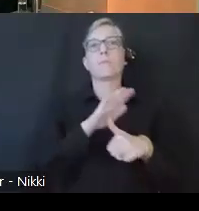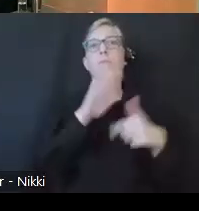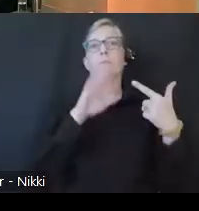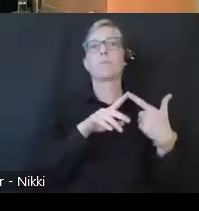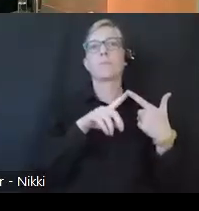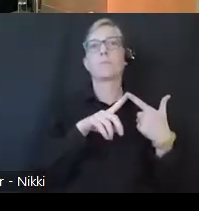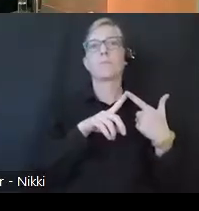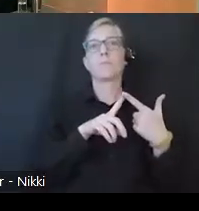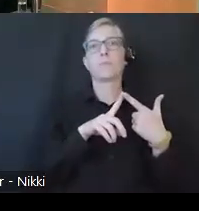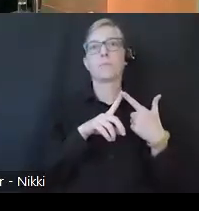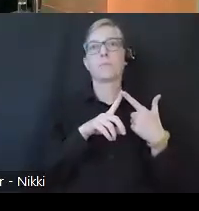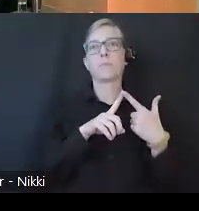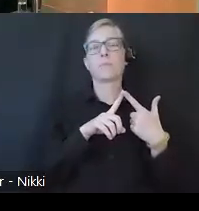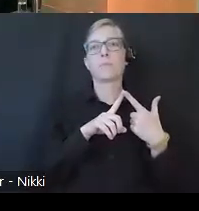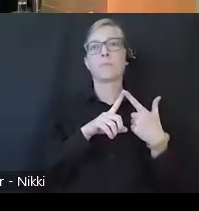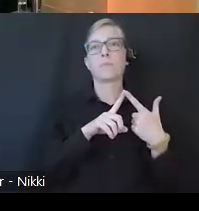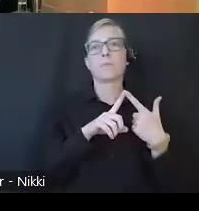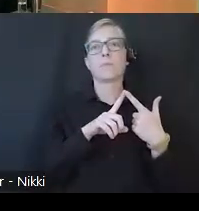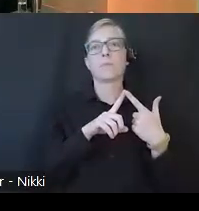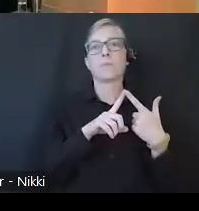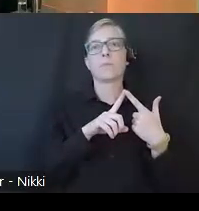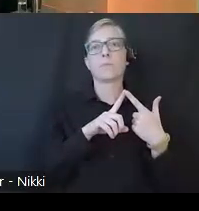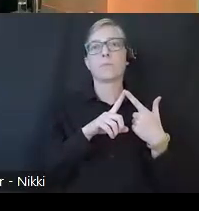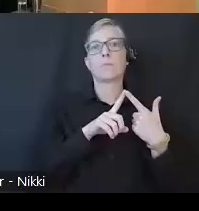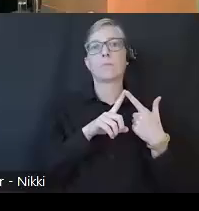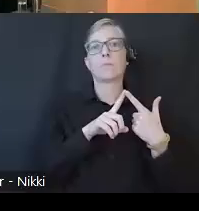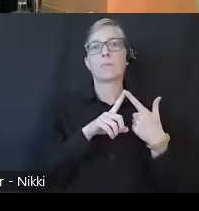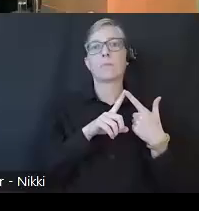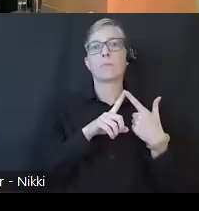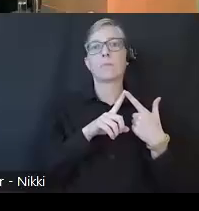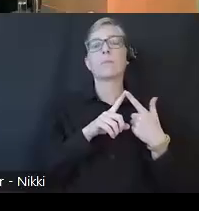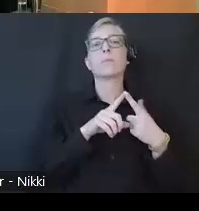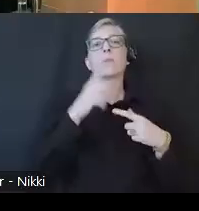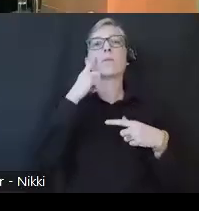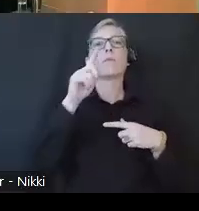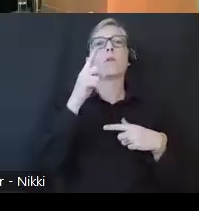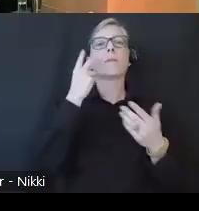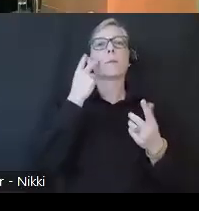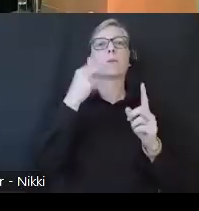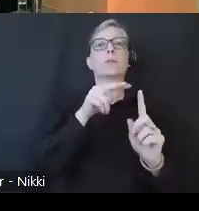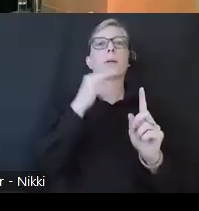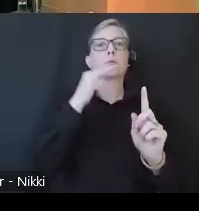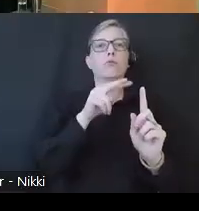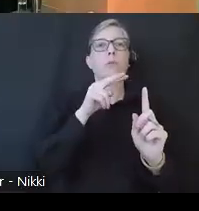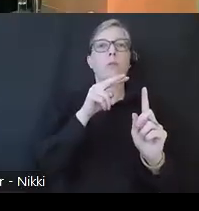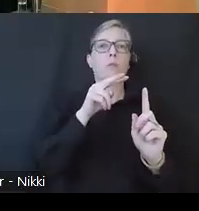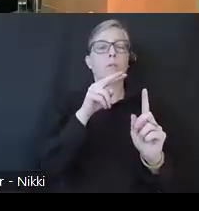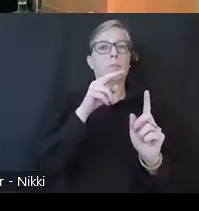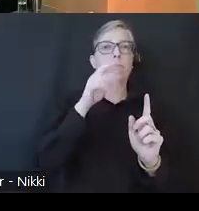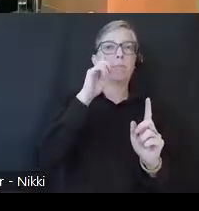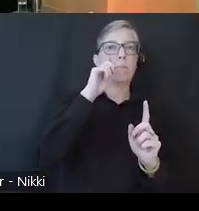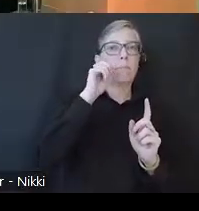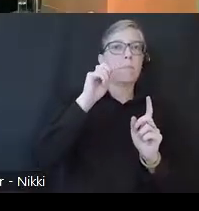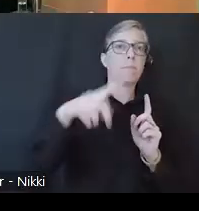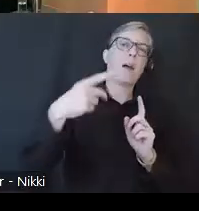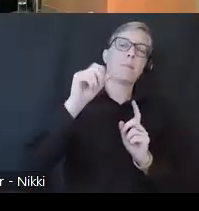don't have a method, at least with the perceptual pop-out task as currently designed, to really assess